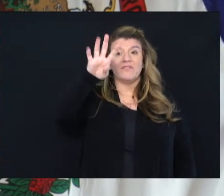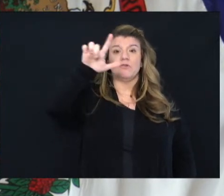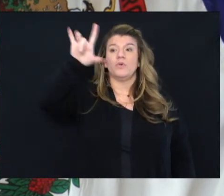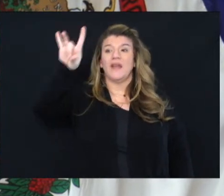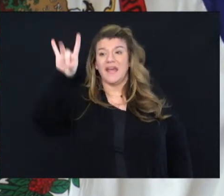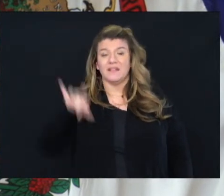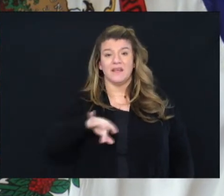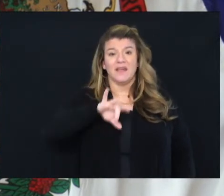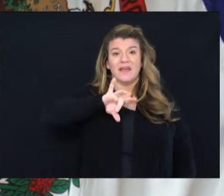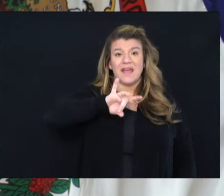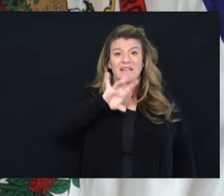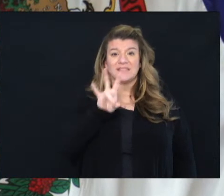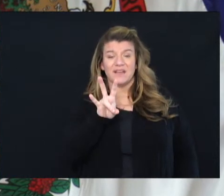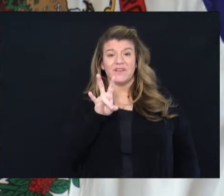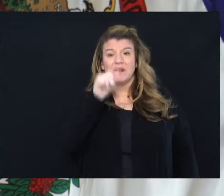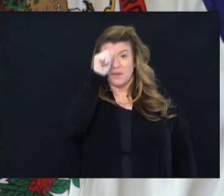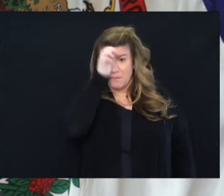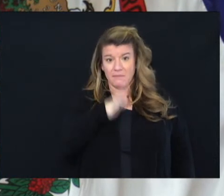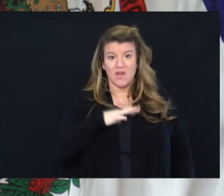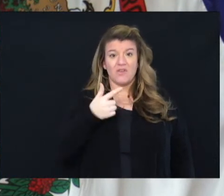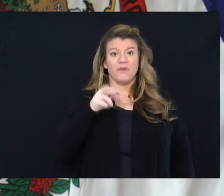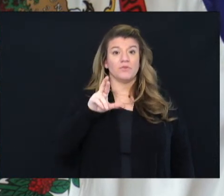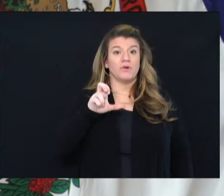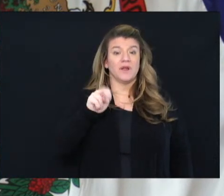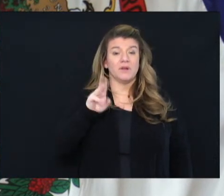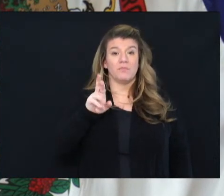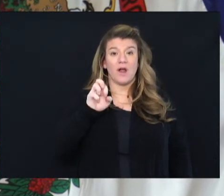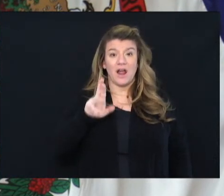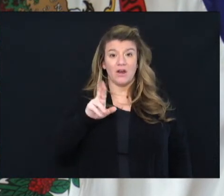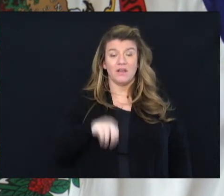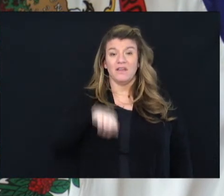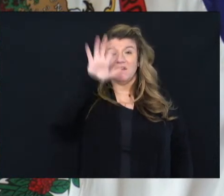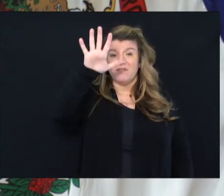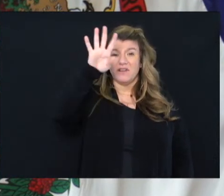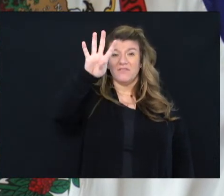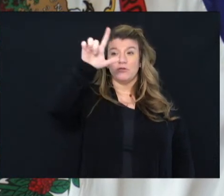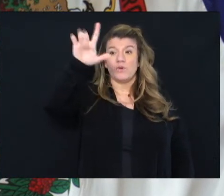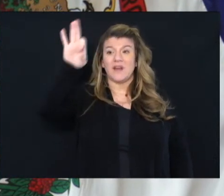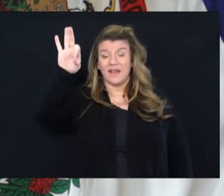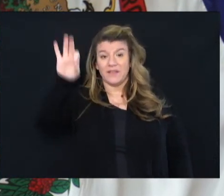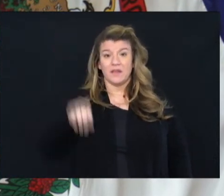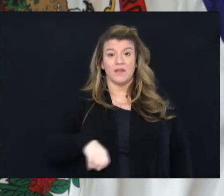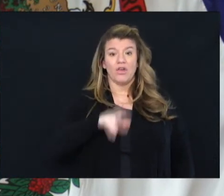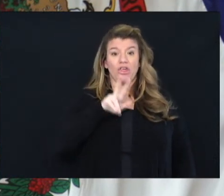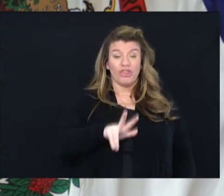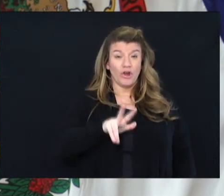an 87-year-old male from Greenbrier County. The 5,429th death, a